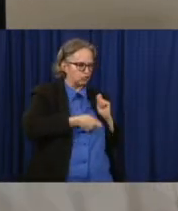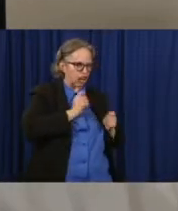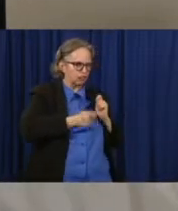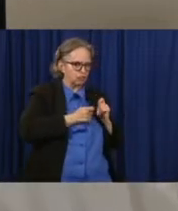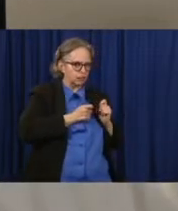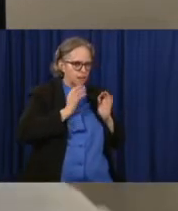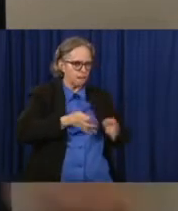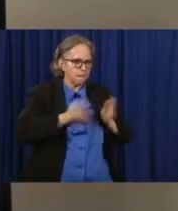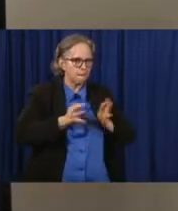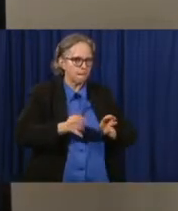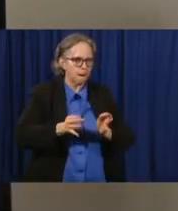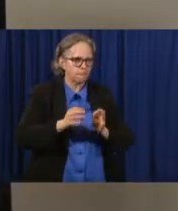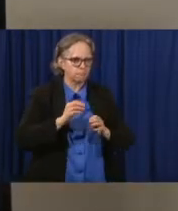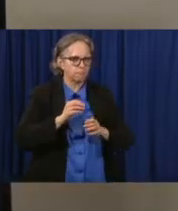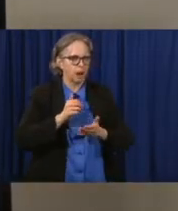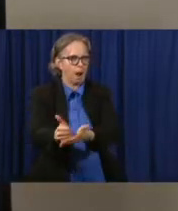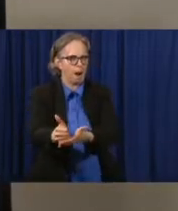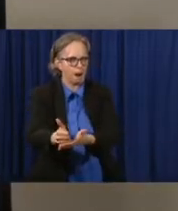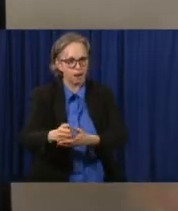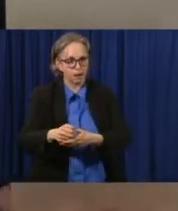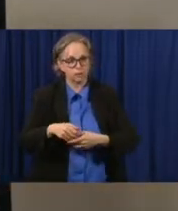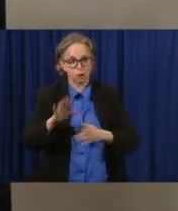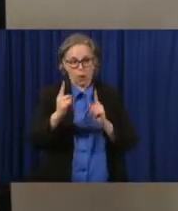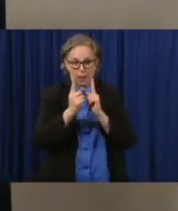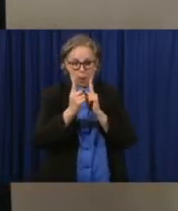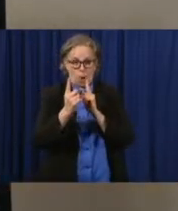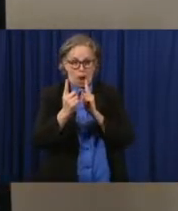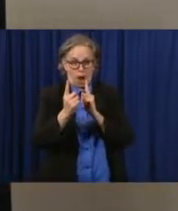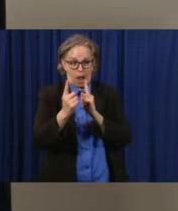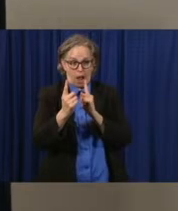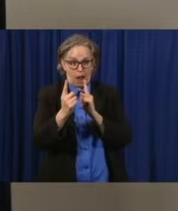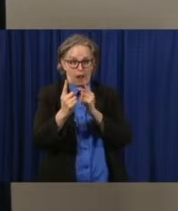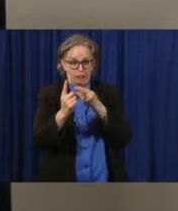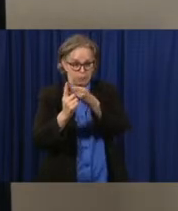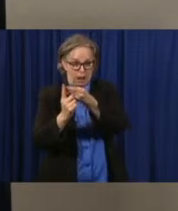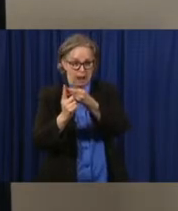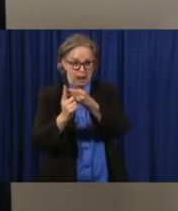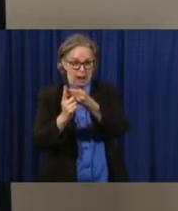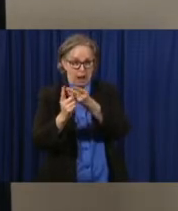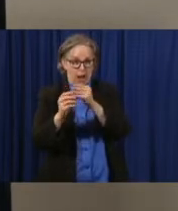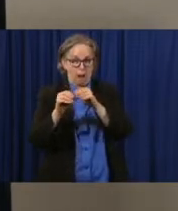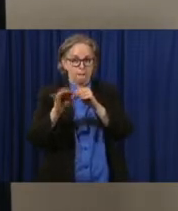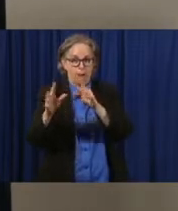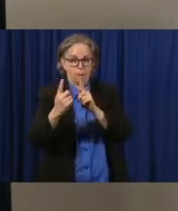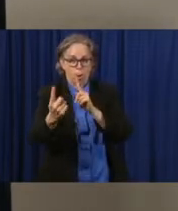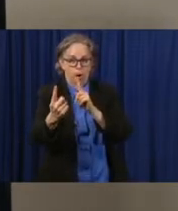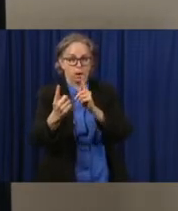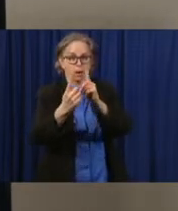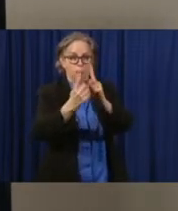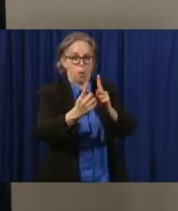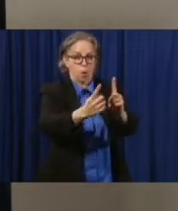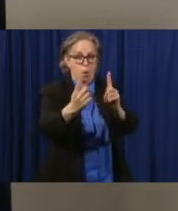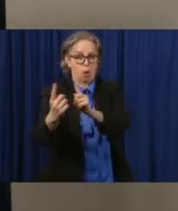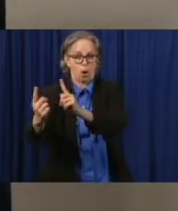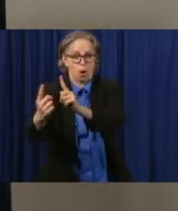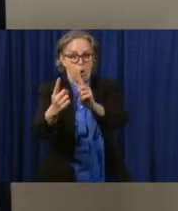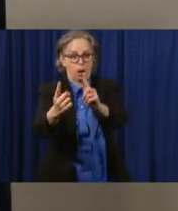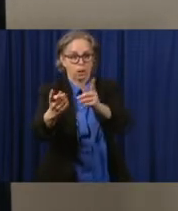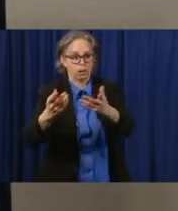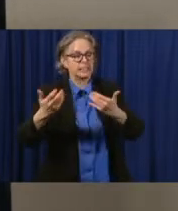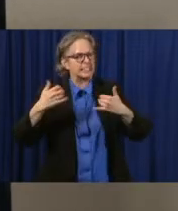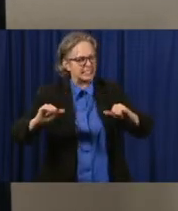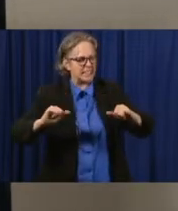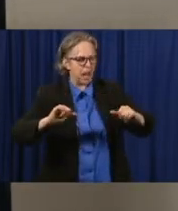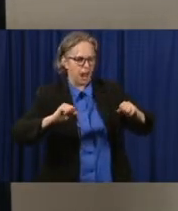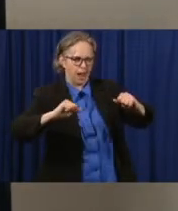you're at a 1-to-1 spread, you really can't get that logarithmic spread. We see that more in congregate settings when people are very close together. But